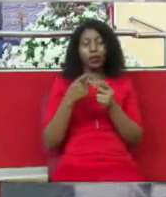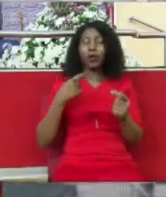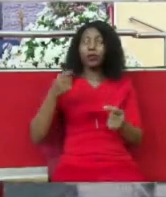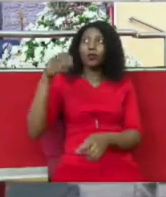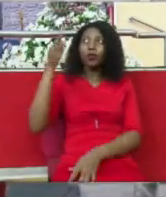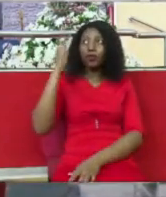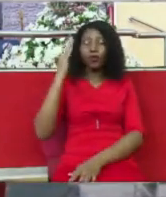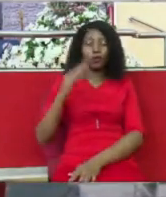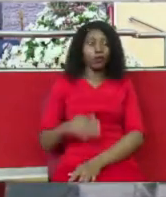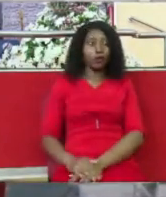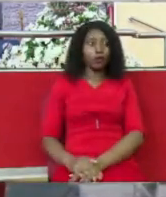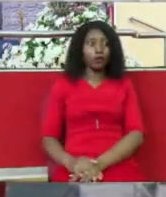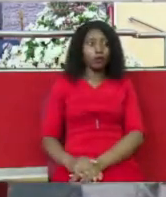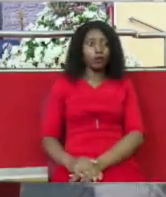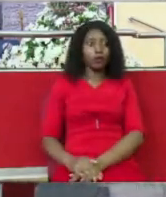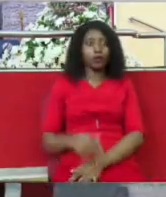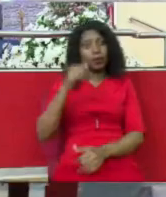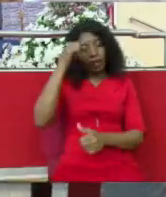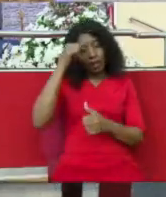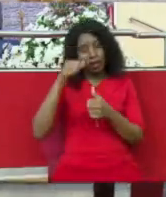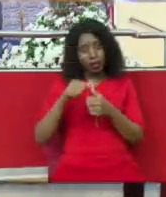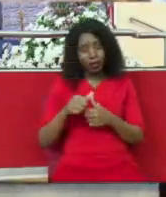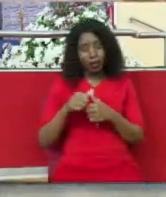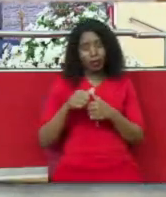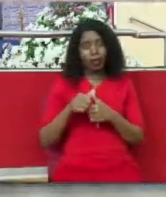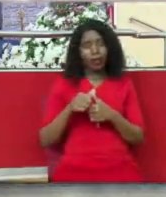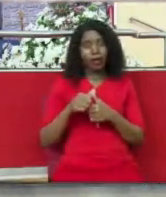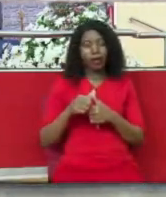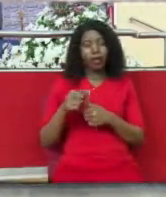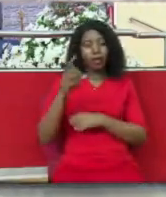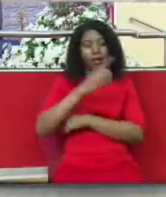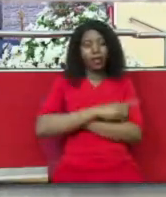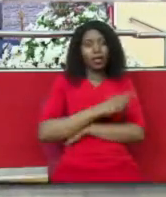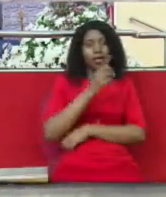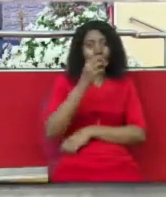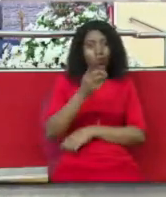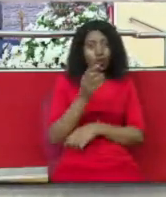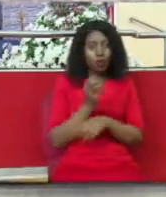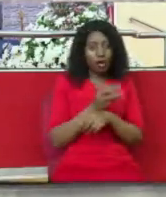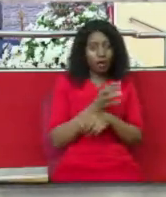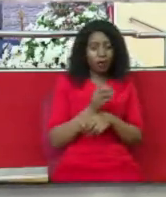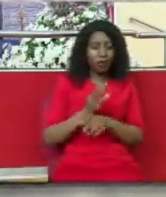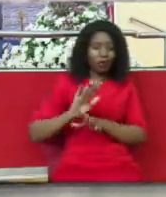You remember the day when you were told, leave that relationship alone.